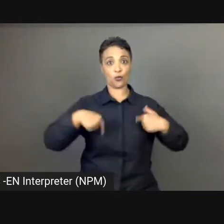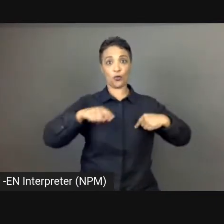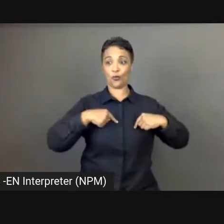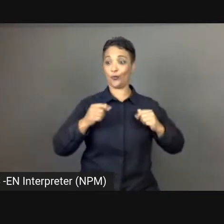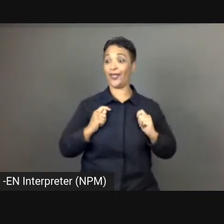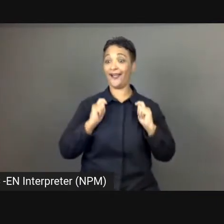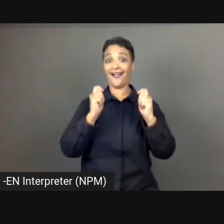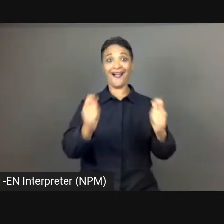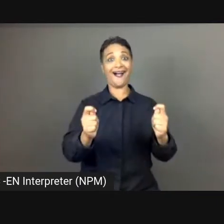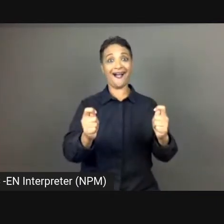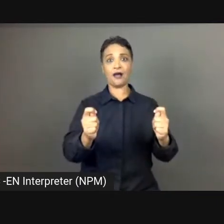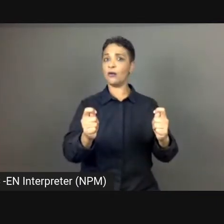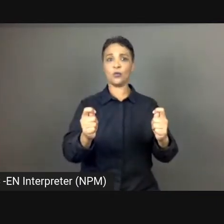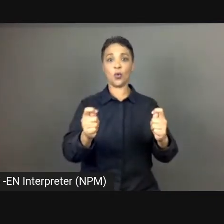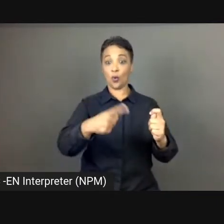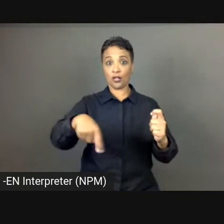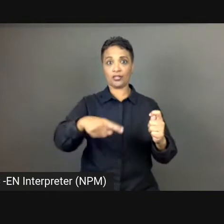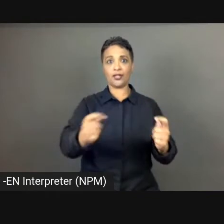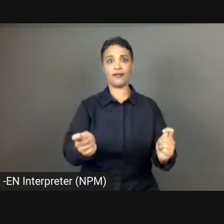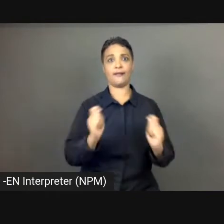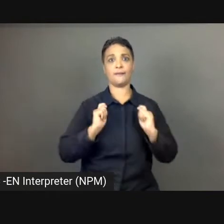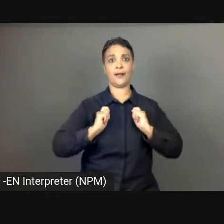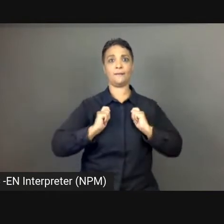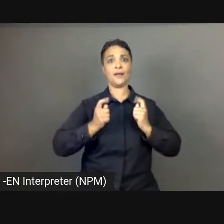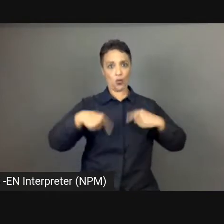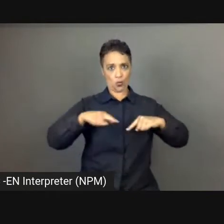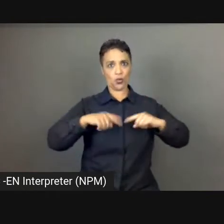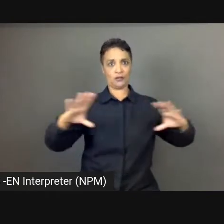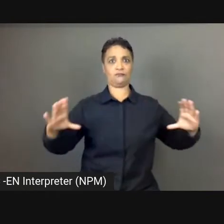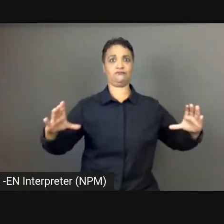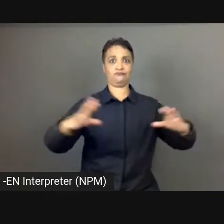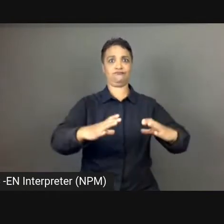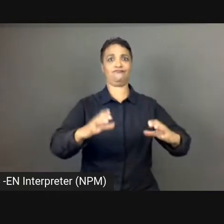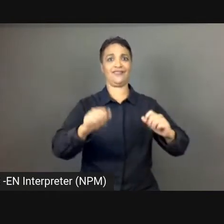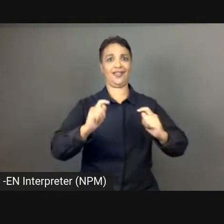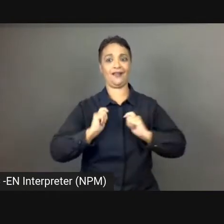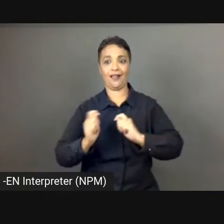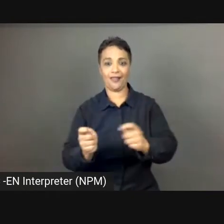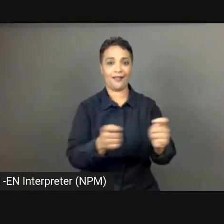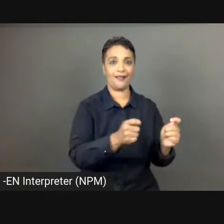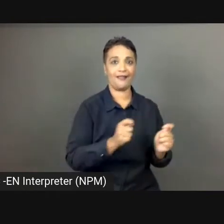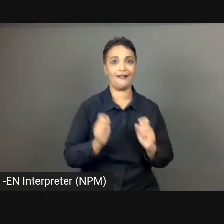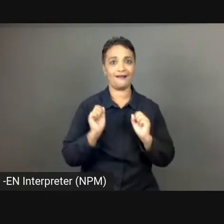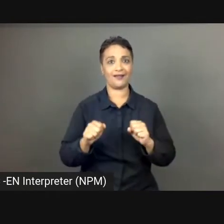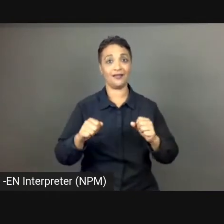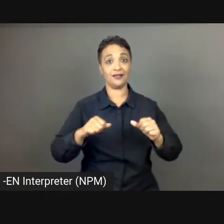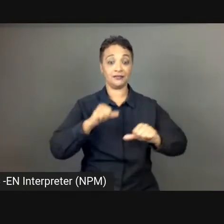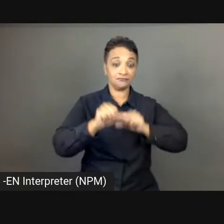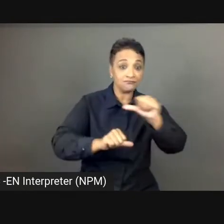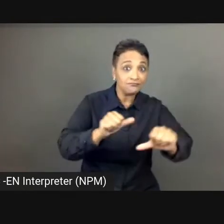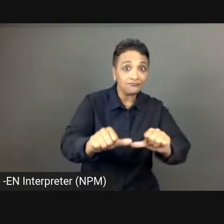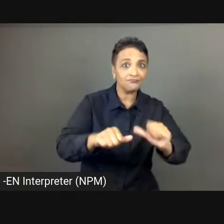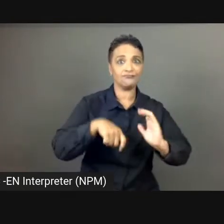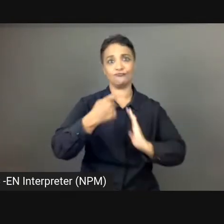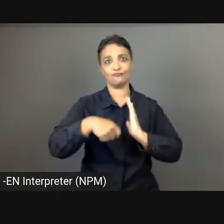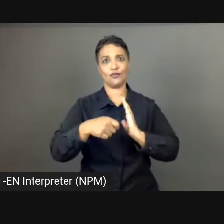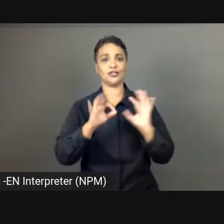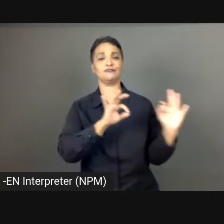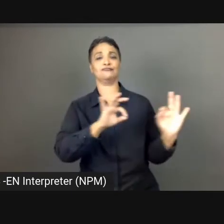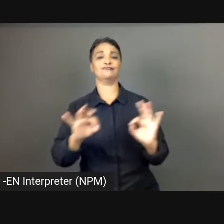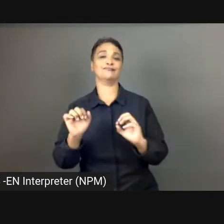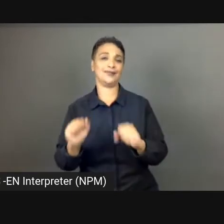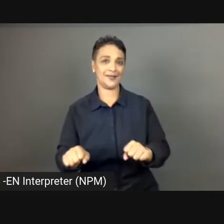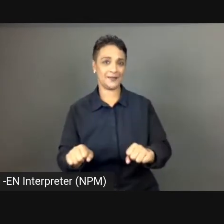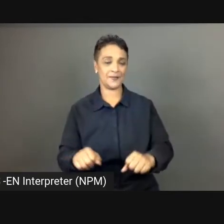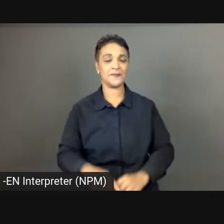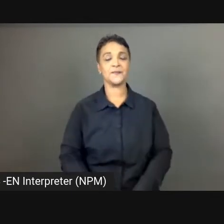day ensures the durability or the sustainability of any initiative, decision, or plan. And then